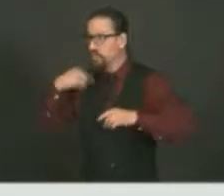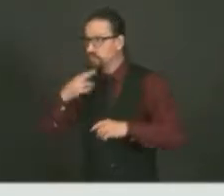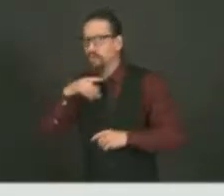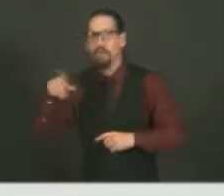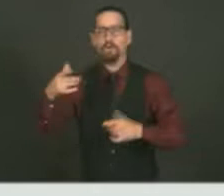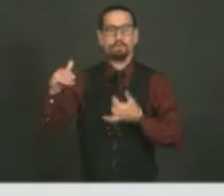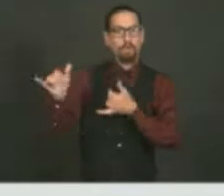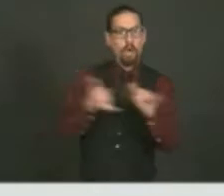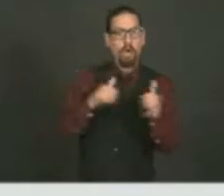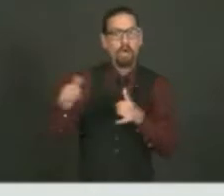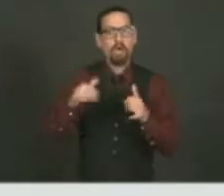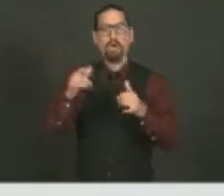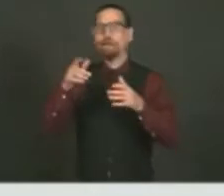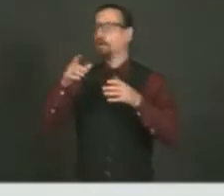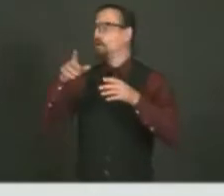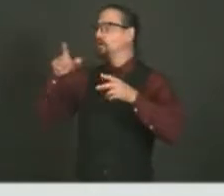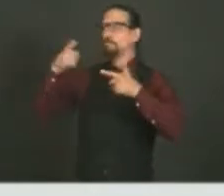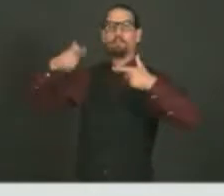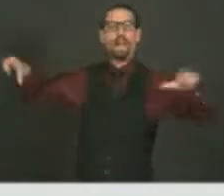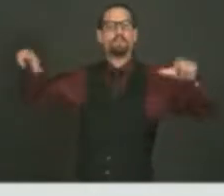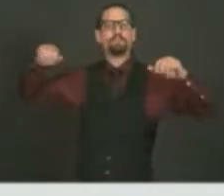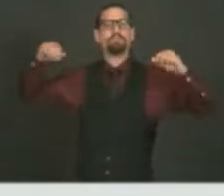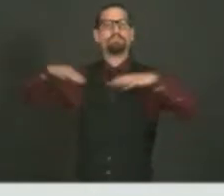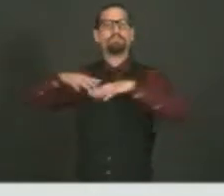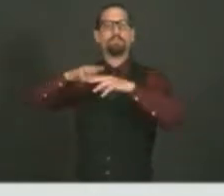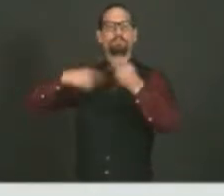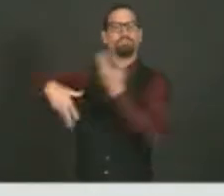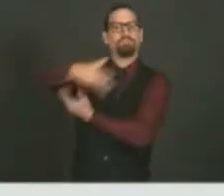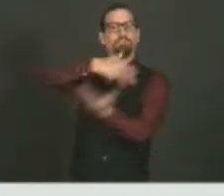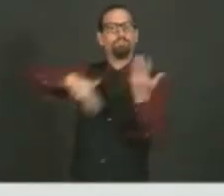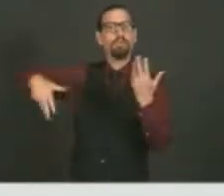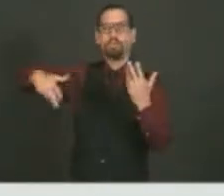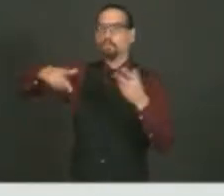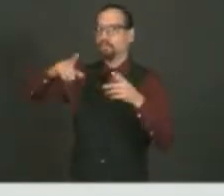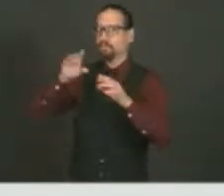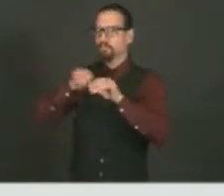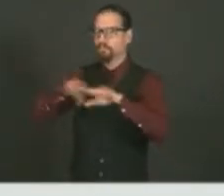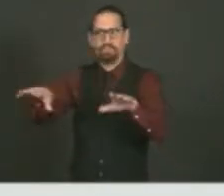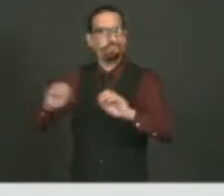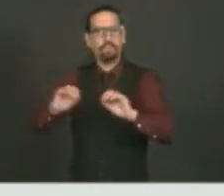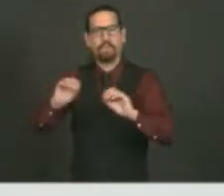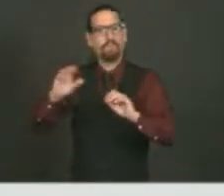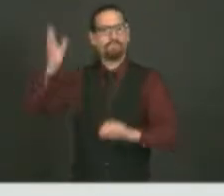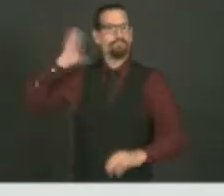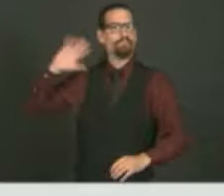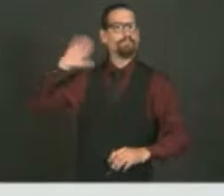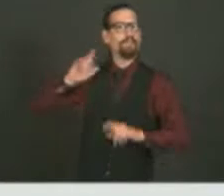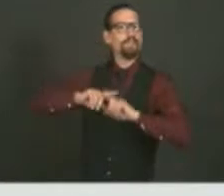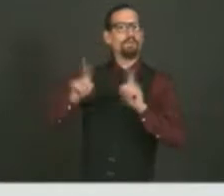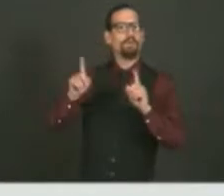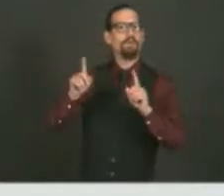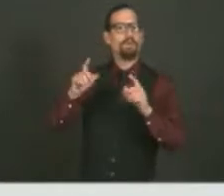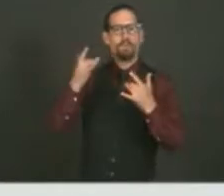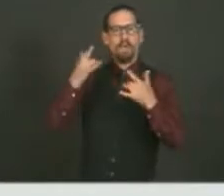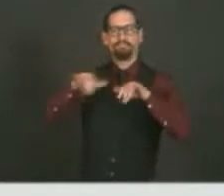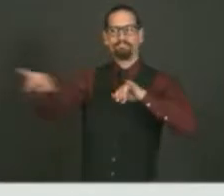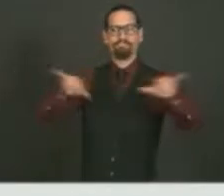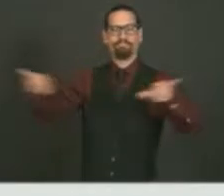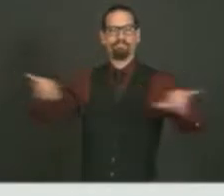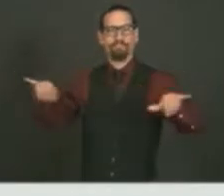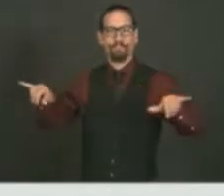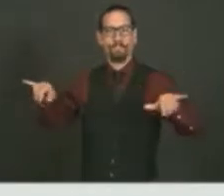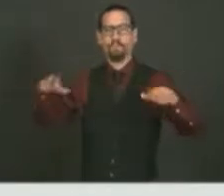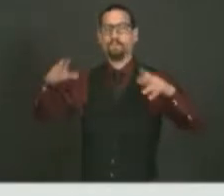small social gatherings that are causing our problems. On your screen is a slide showing all